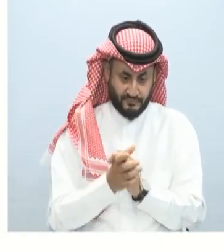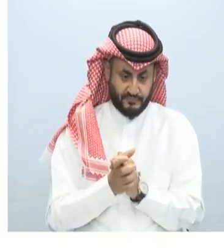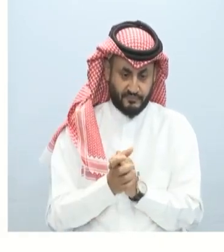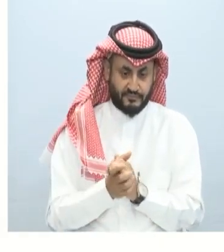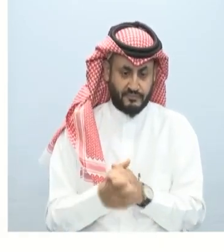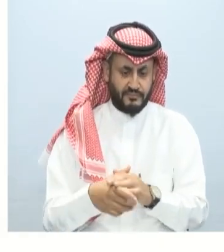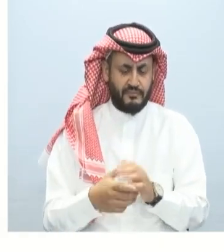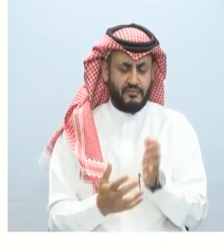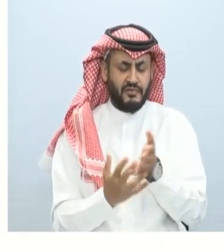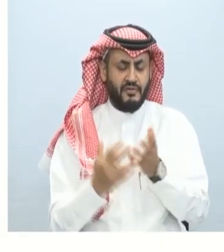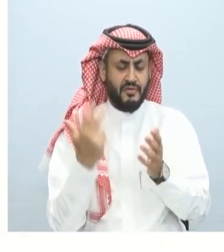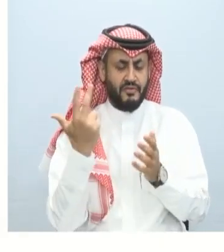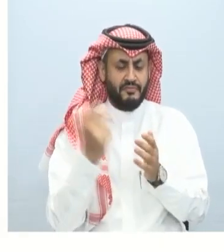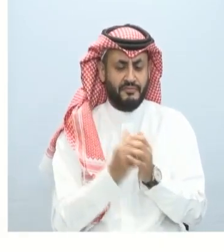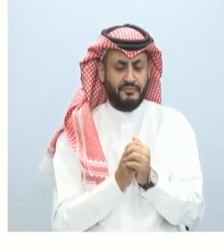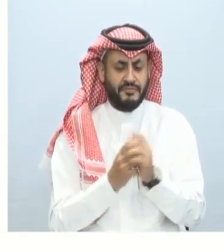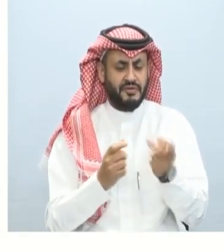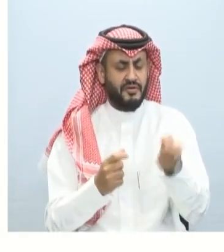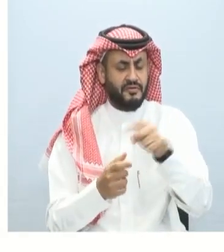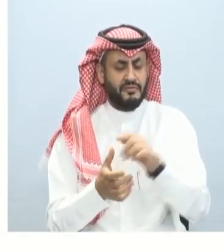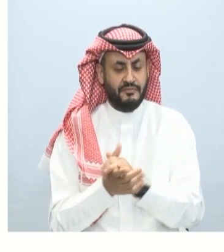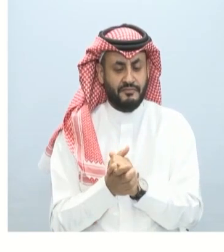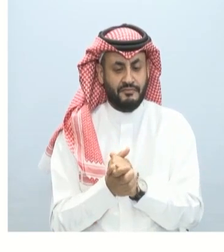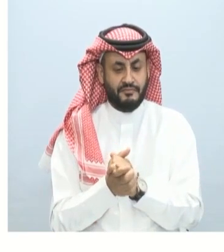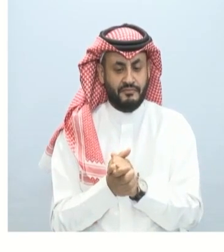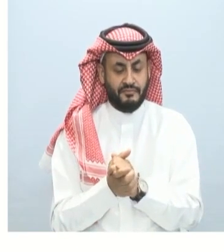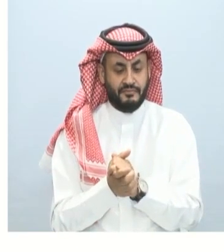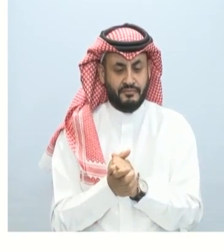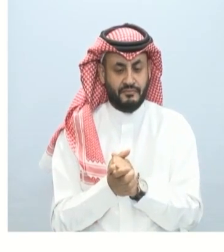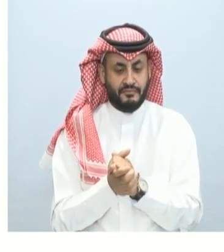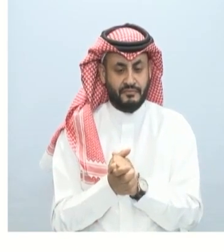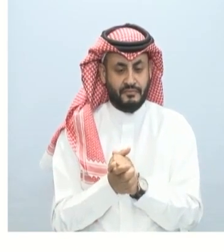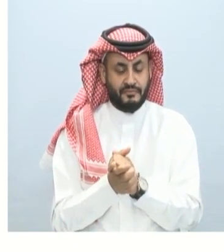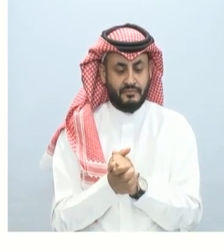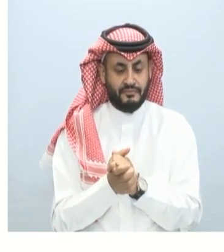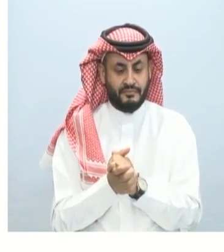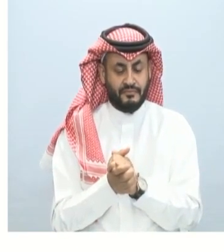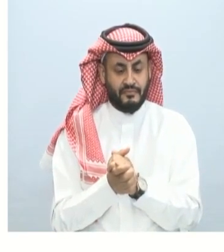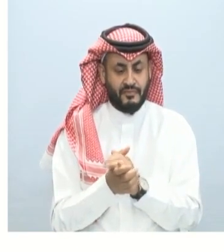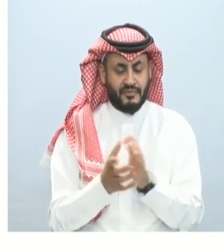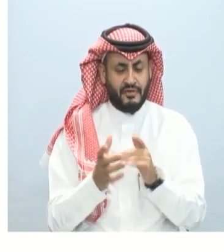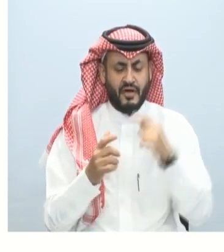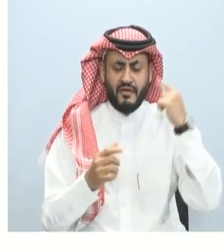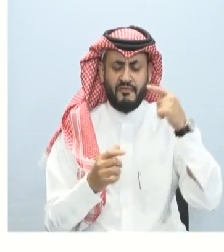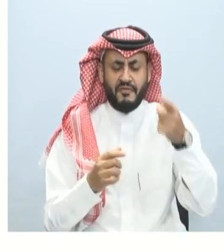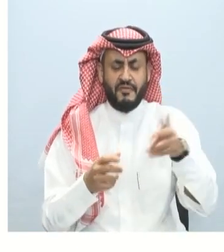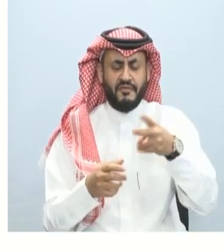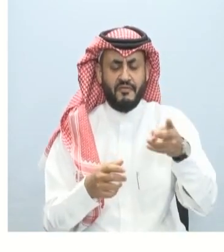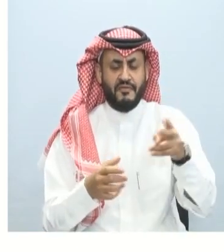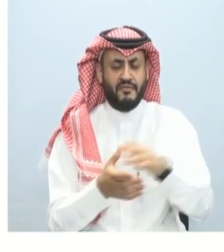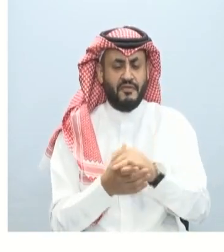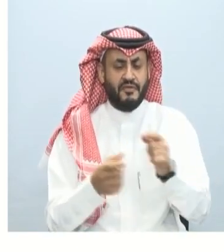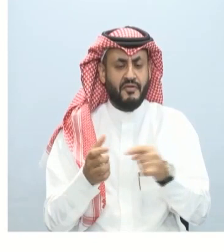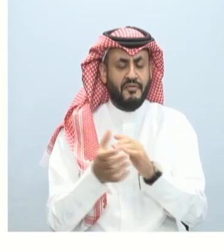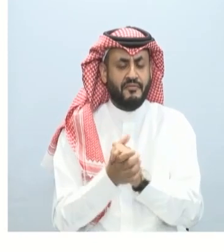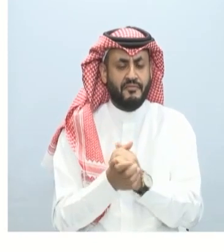what will they think of next, and in which we talked about the future and all the different predictions that were made in